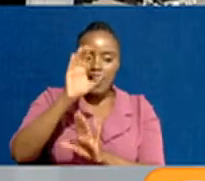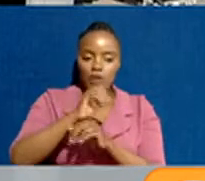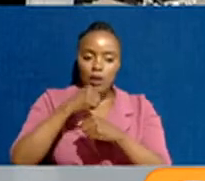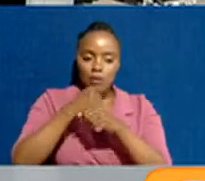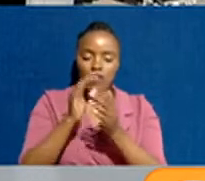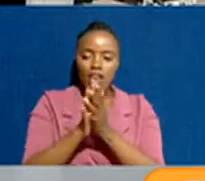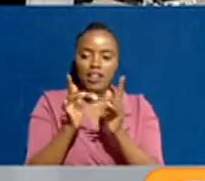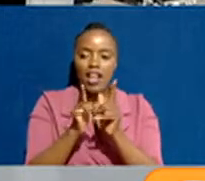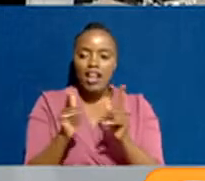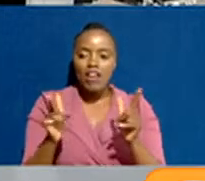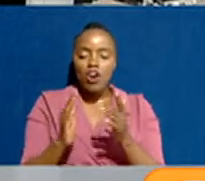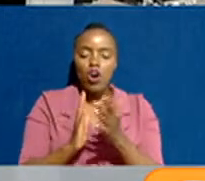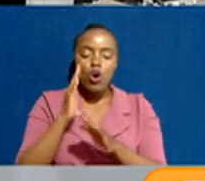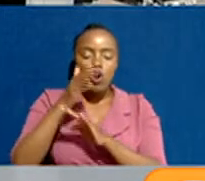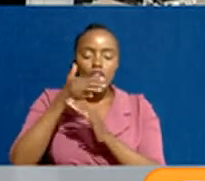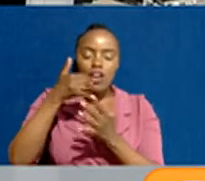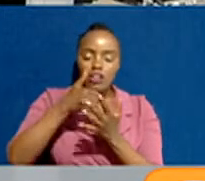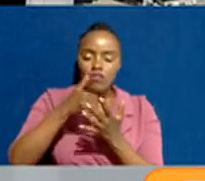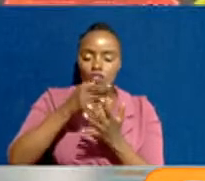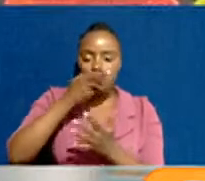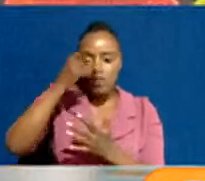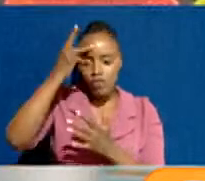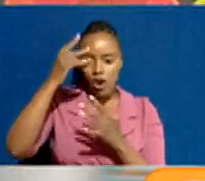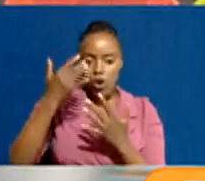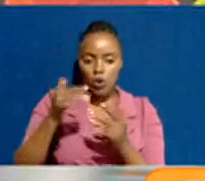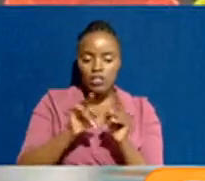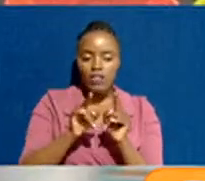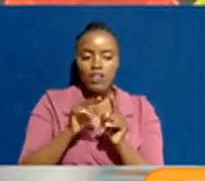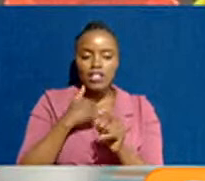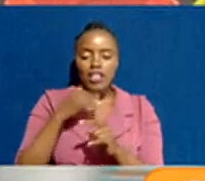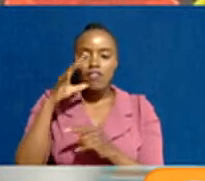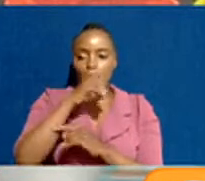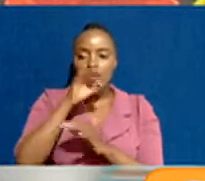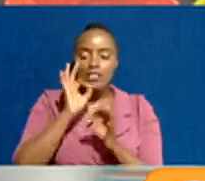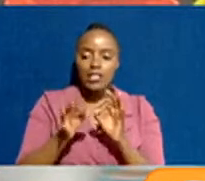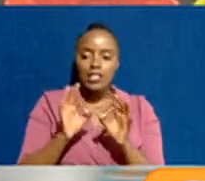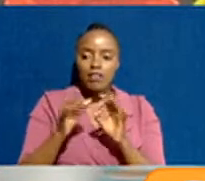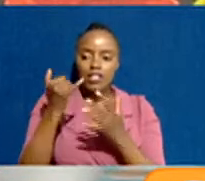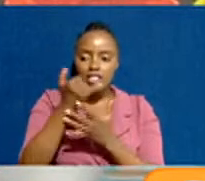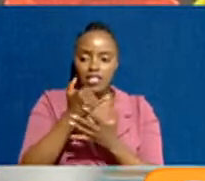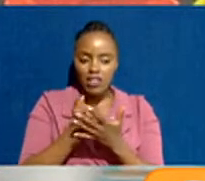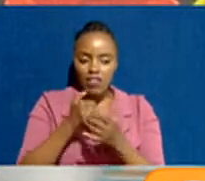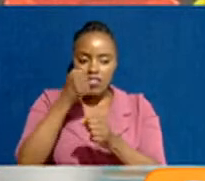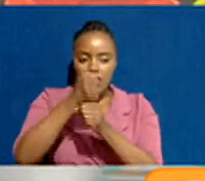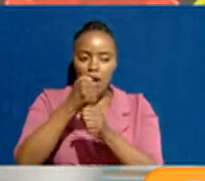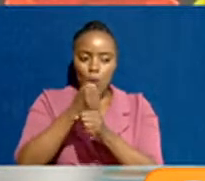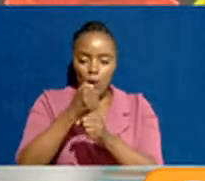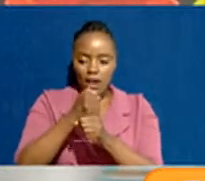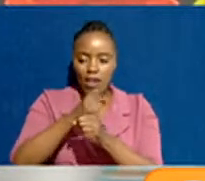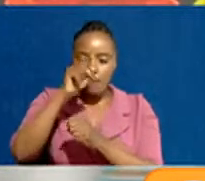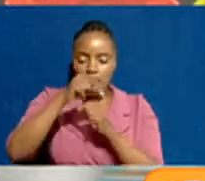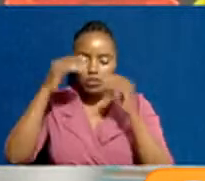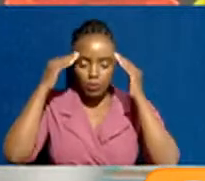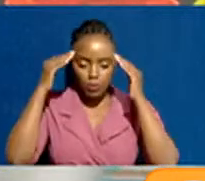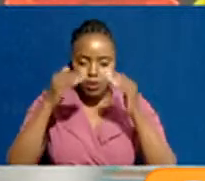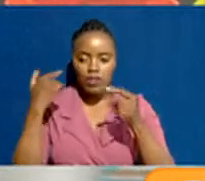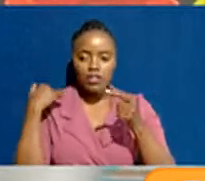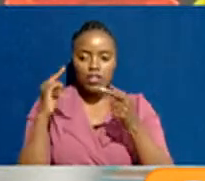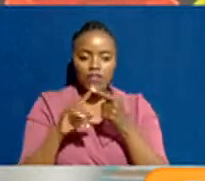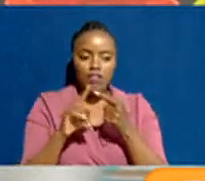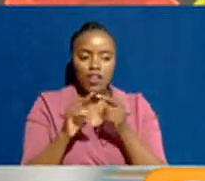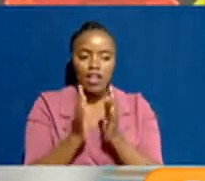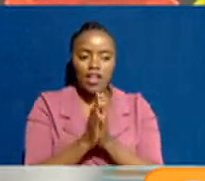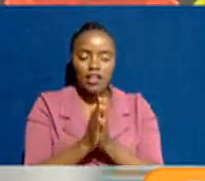be allowing over-involvement of parents, or are we having a misinterpretation of the design? The working party must focus on 1, clear